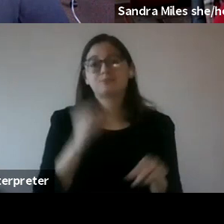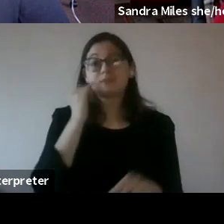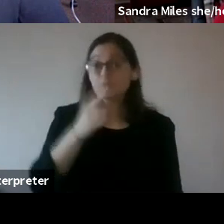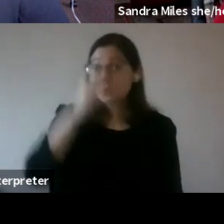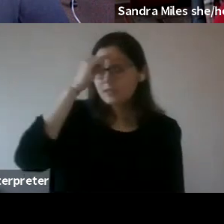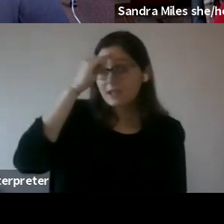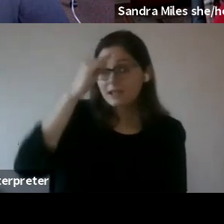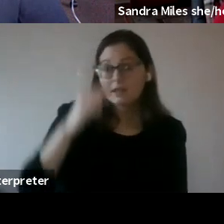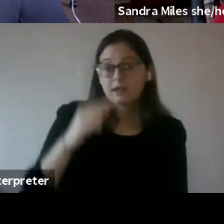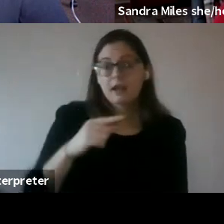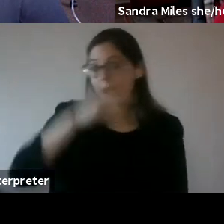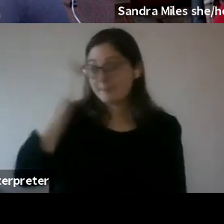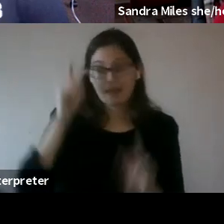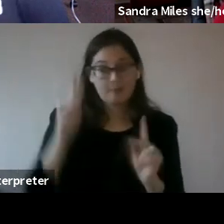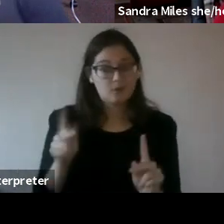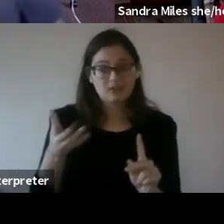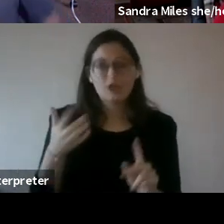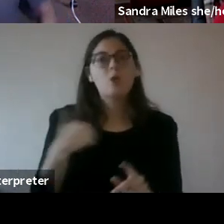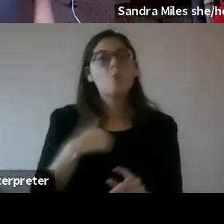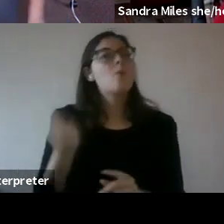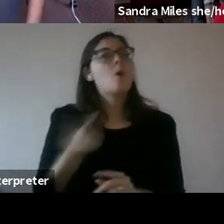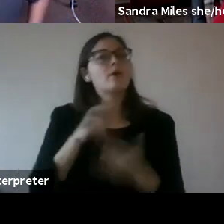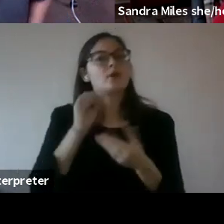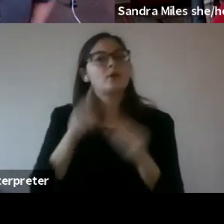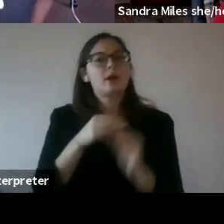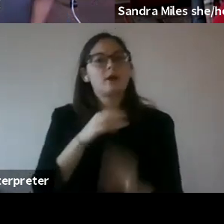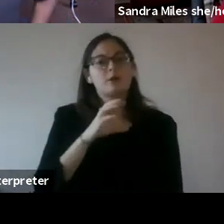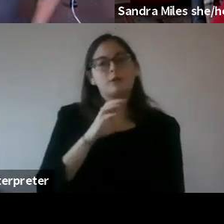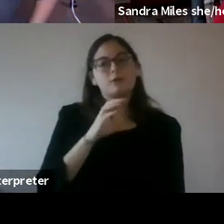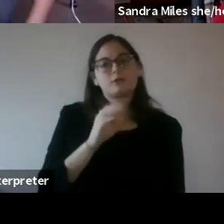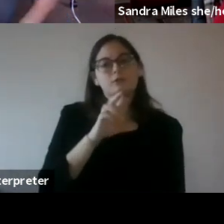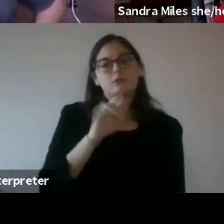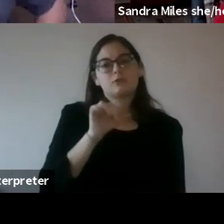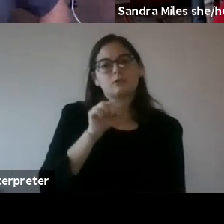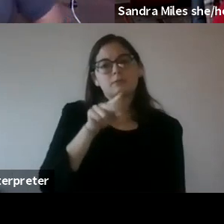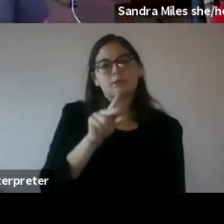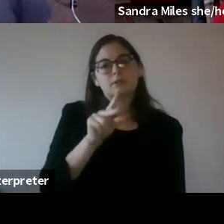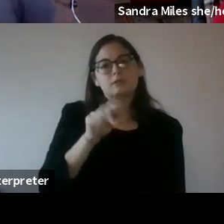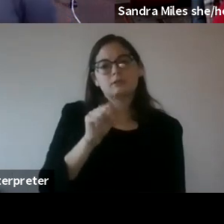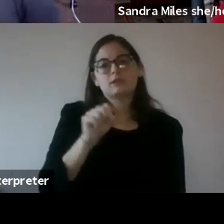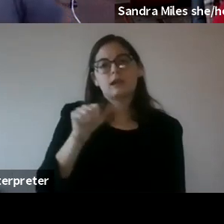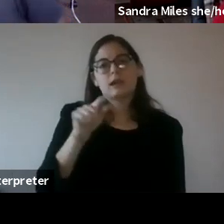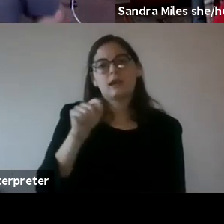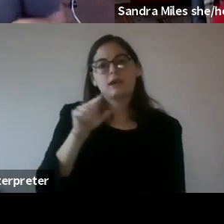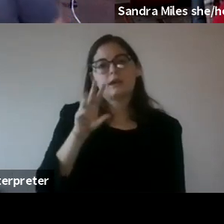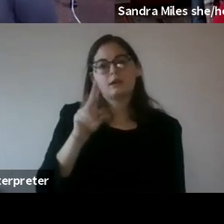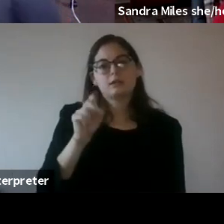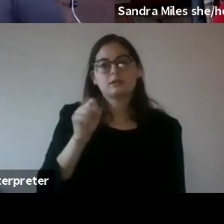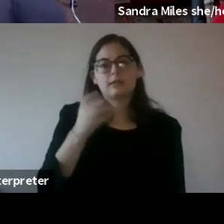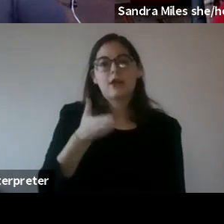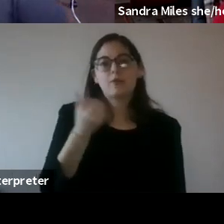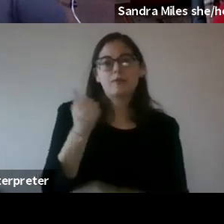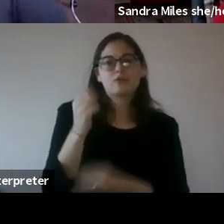was a Black person, we always learned about Crispus Attucks that was there at the Revolutionary War. They're gonna have a story about